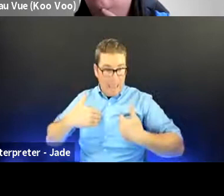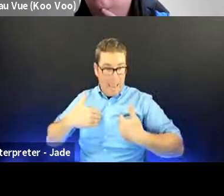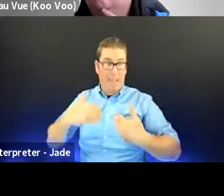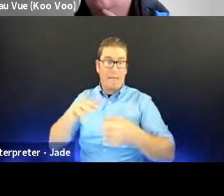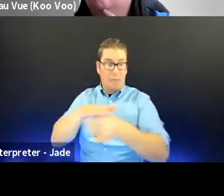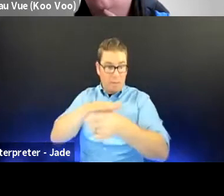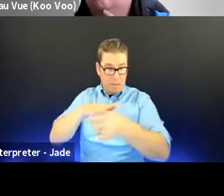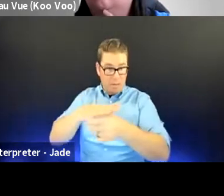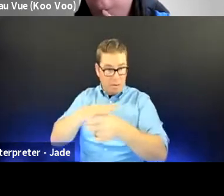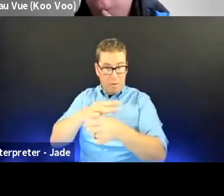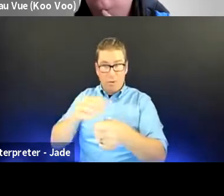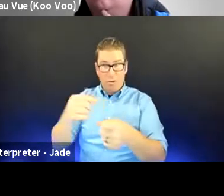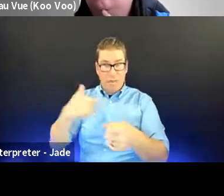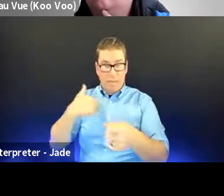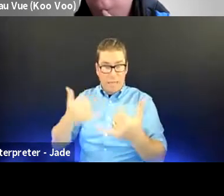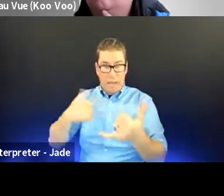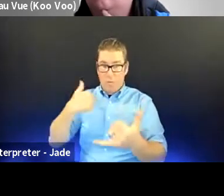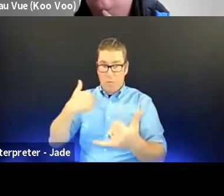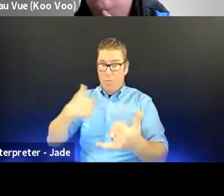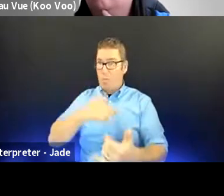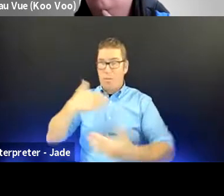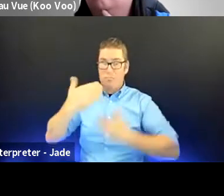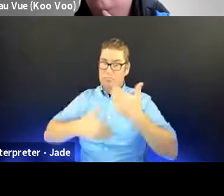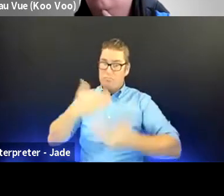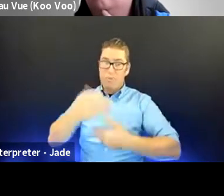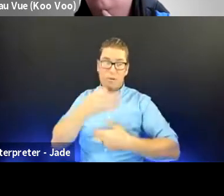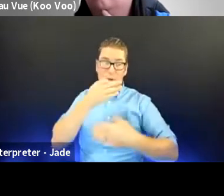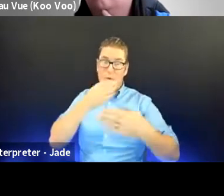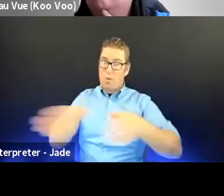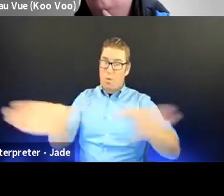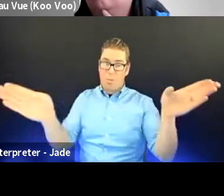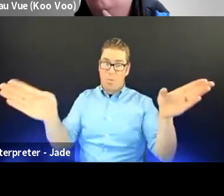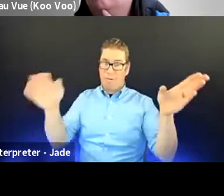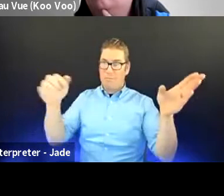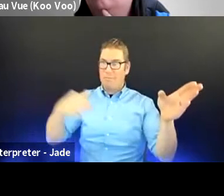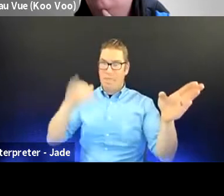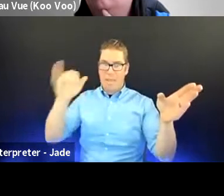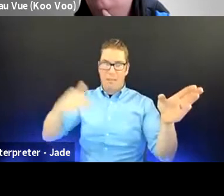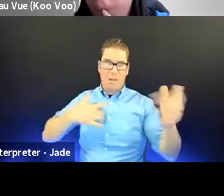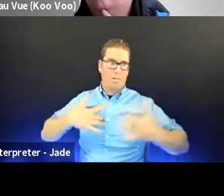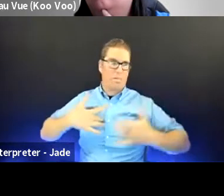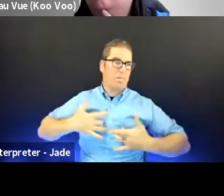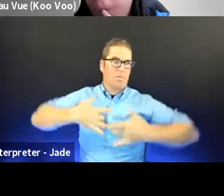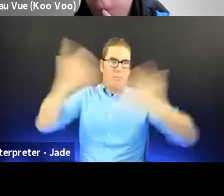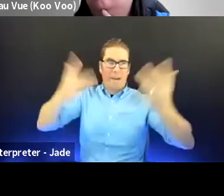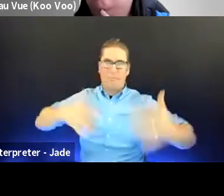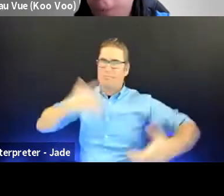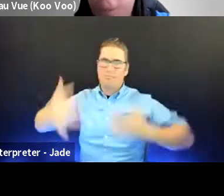to open. And I'm thrilled about that. And that couldn't happen without the hard work and commitment